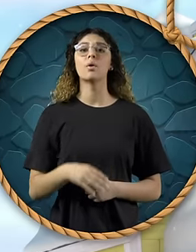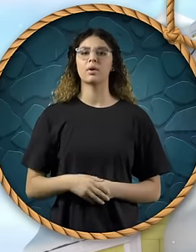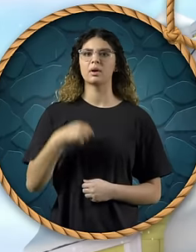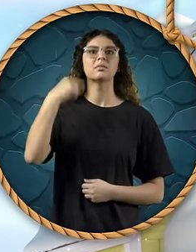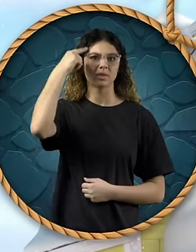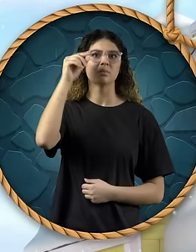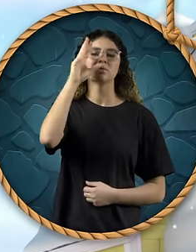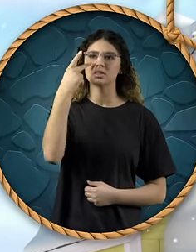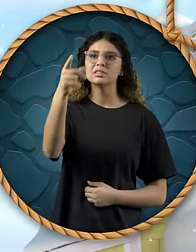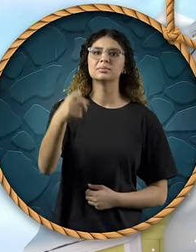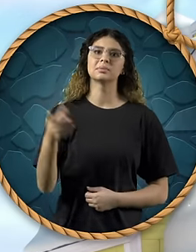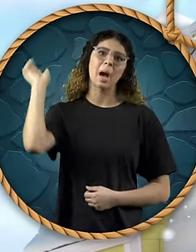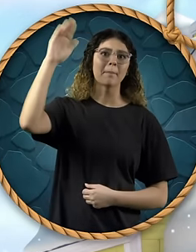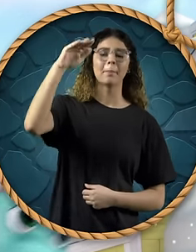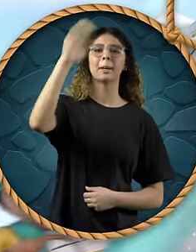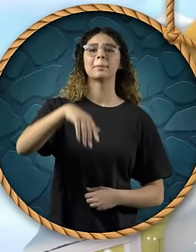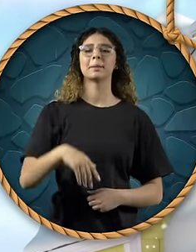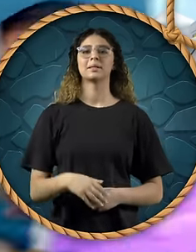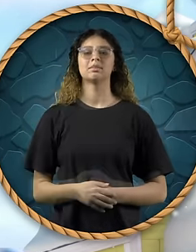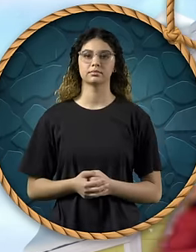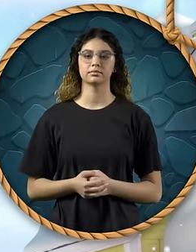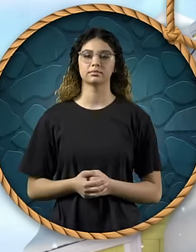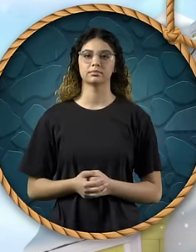I think Brighty sees her. Come on!